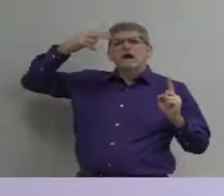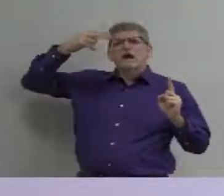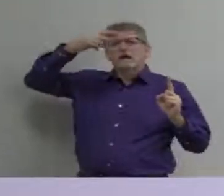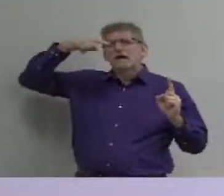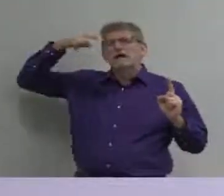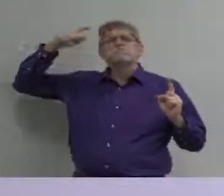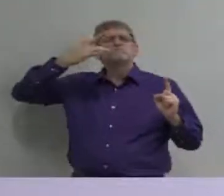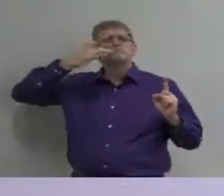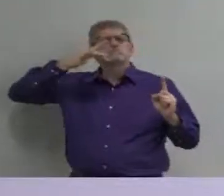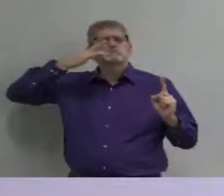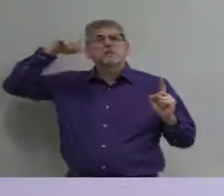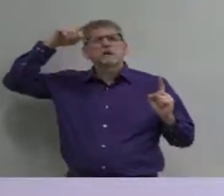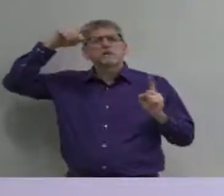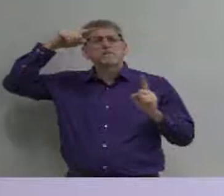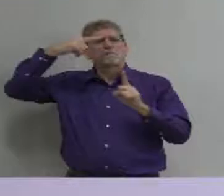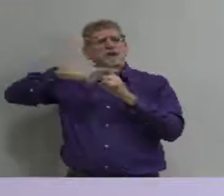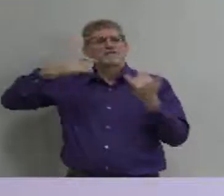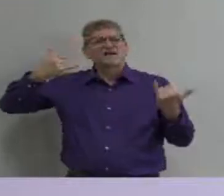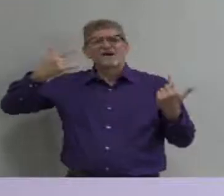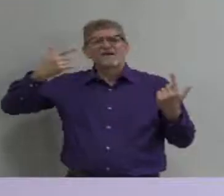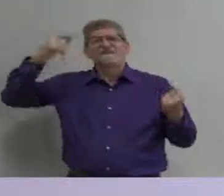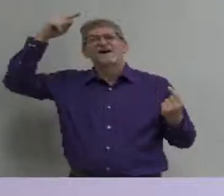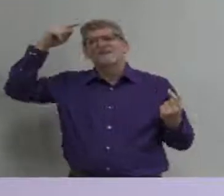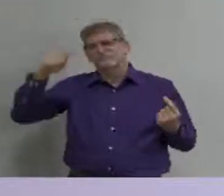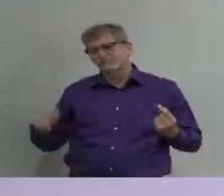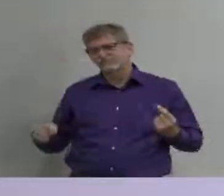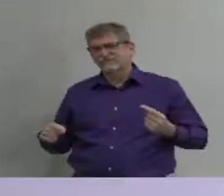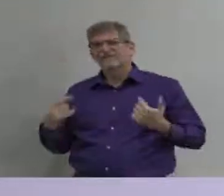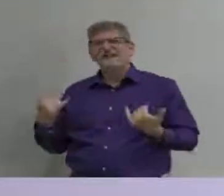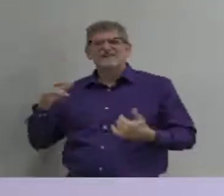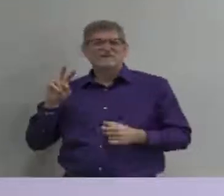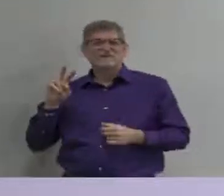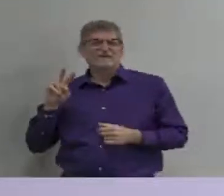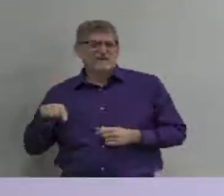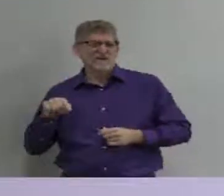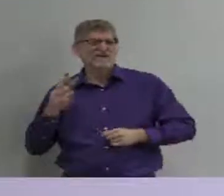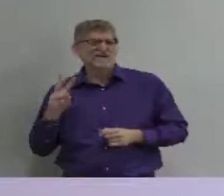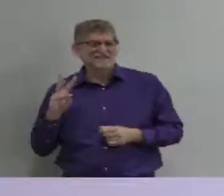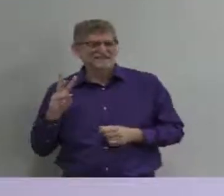decreased significantly to its current level of 2.6%.